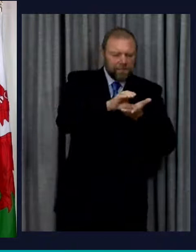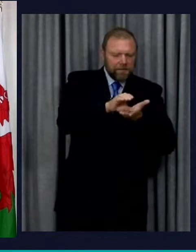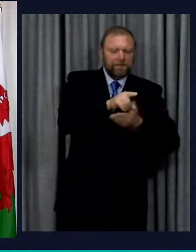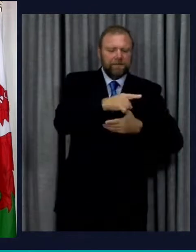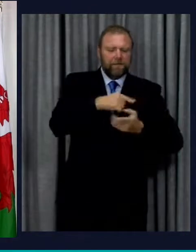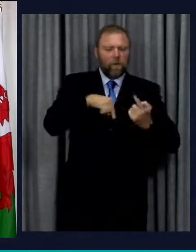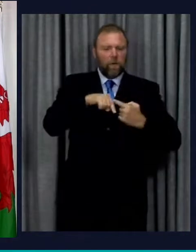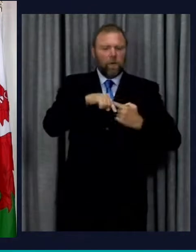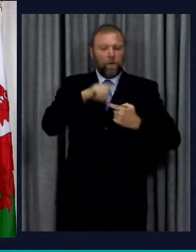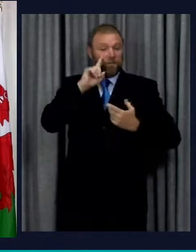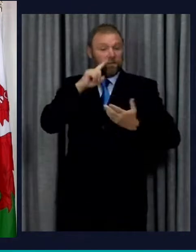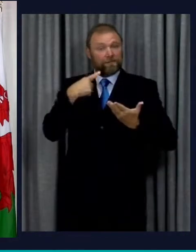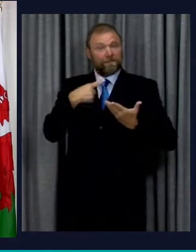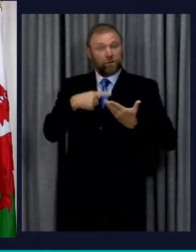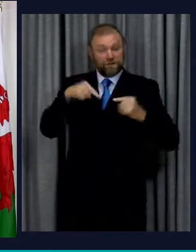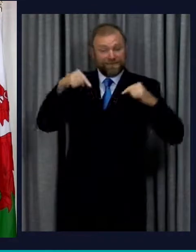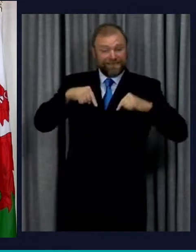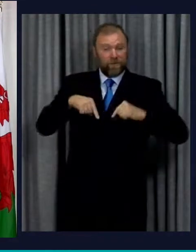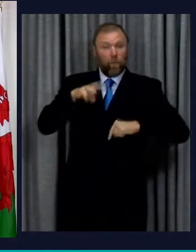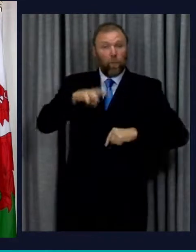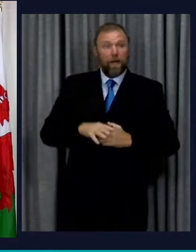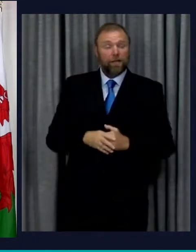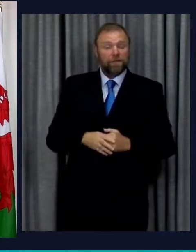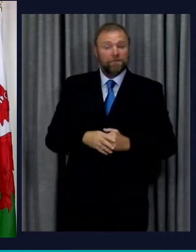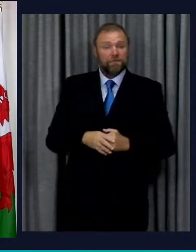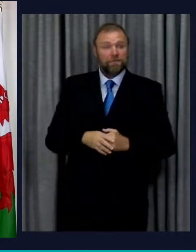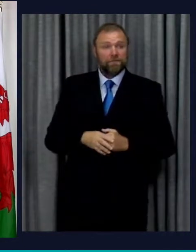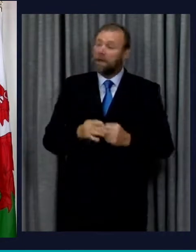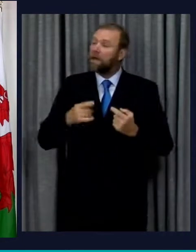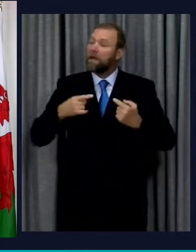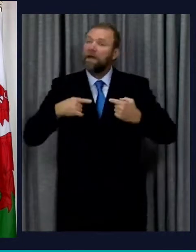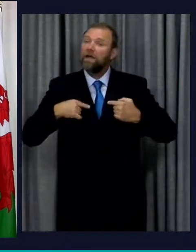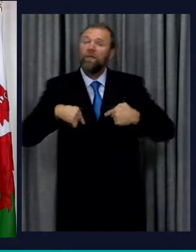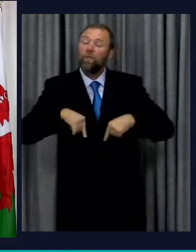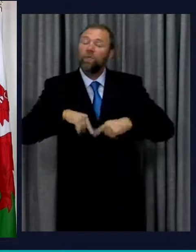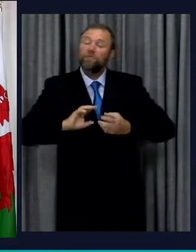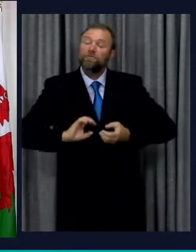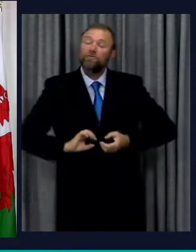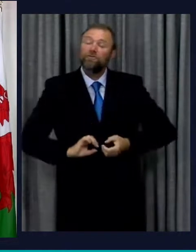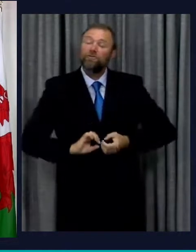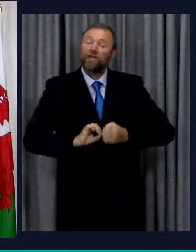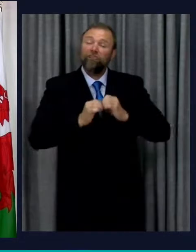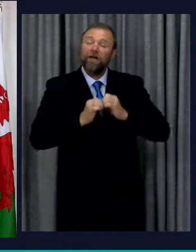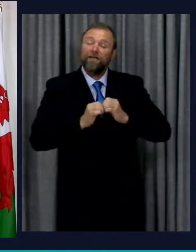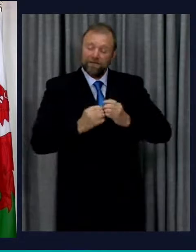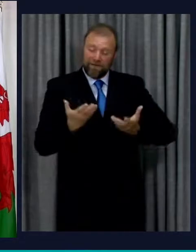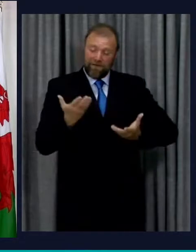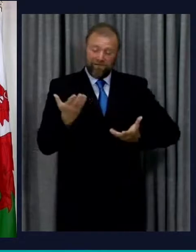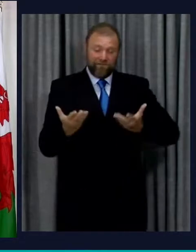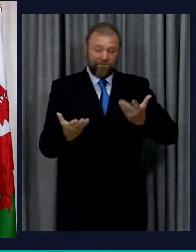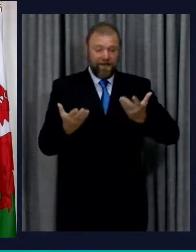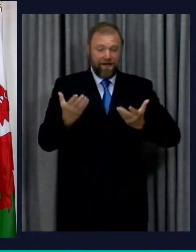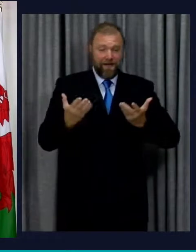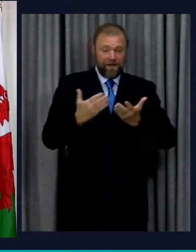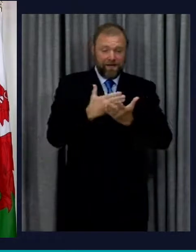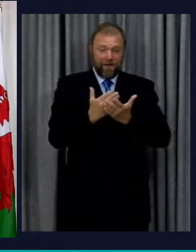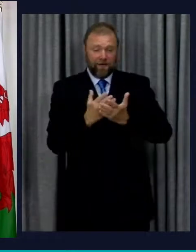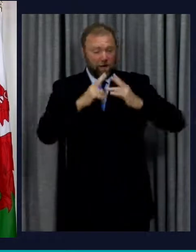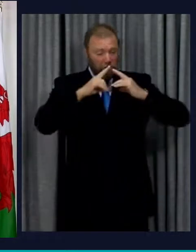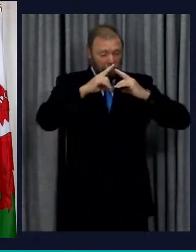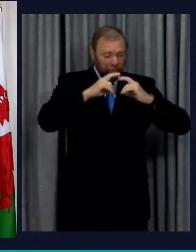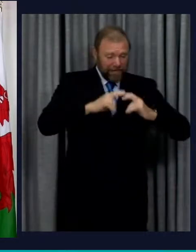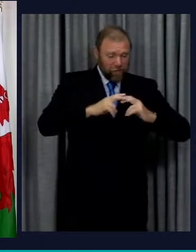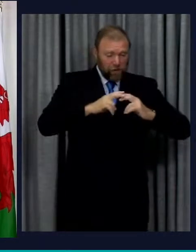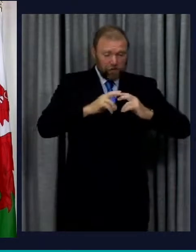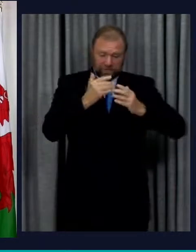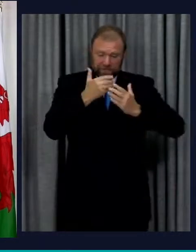here in Wales. So if we don't generate a larger share, a fair share of the research and development funding